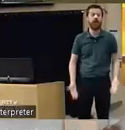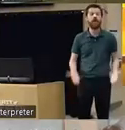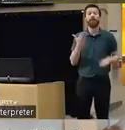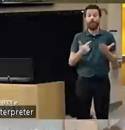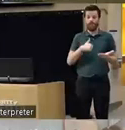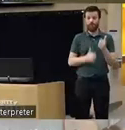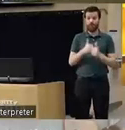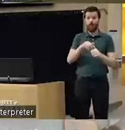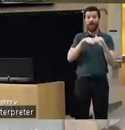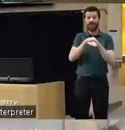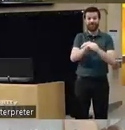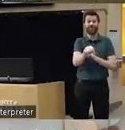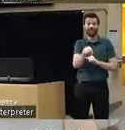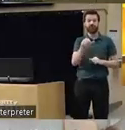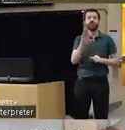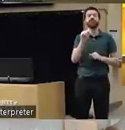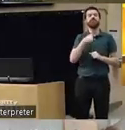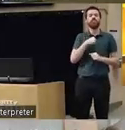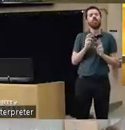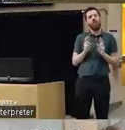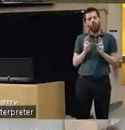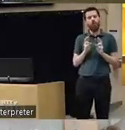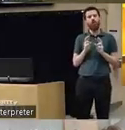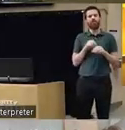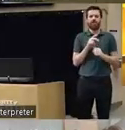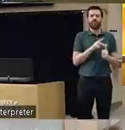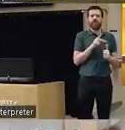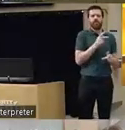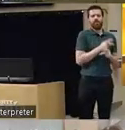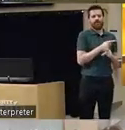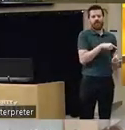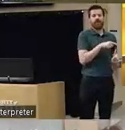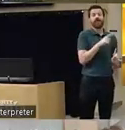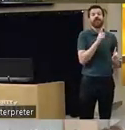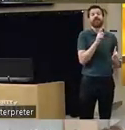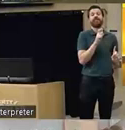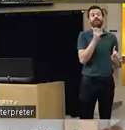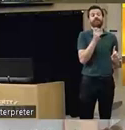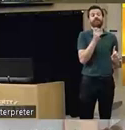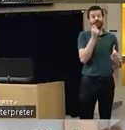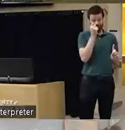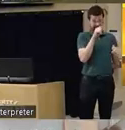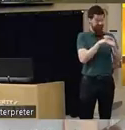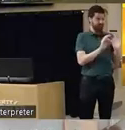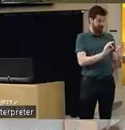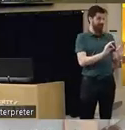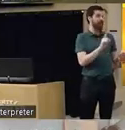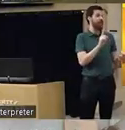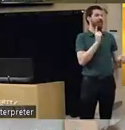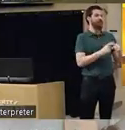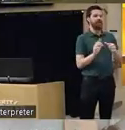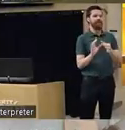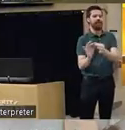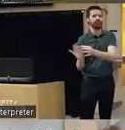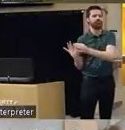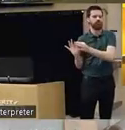accessible or we hope to be in primary care, we also need to have those connections. So we're working with people and